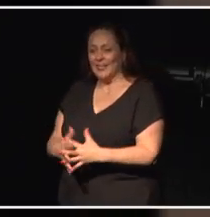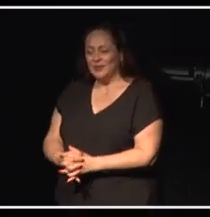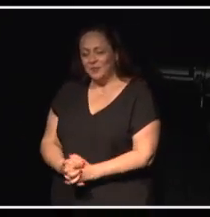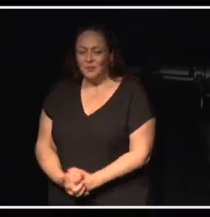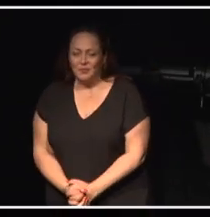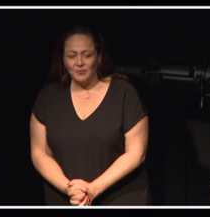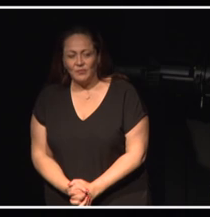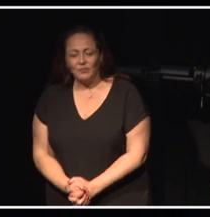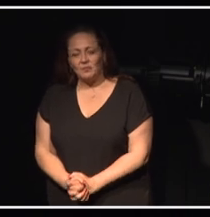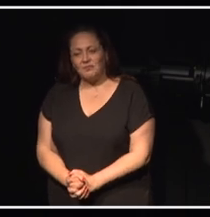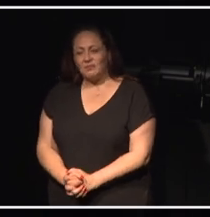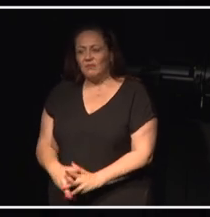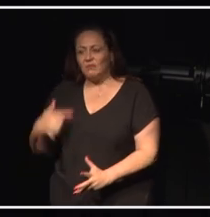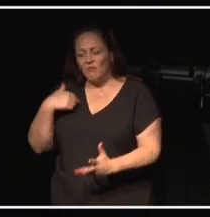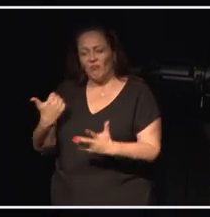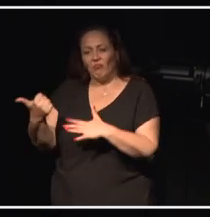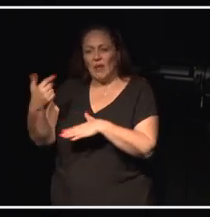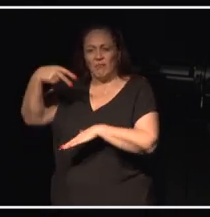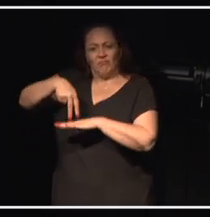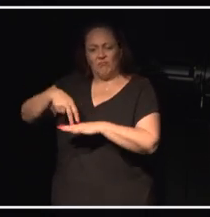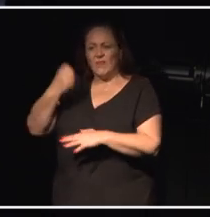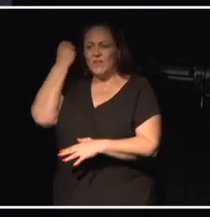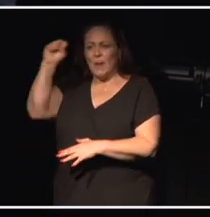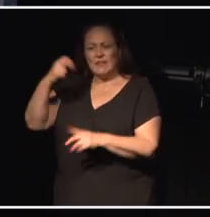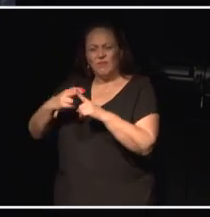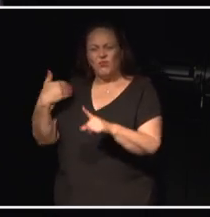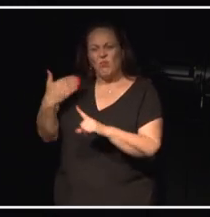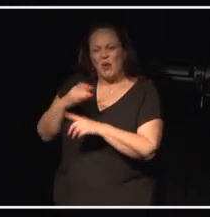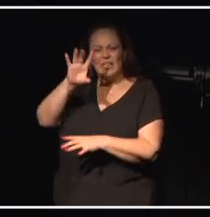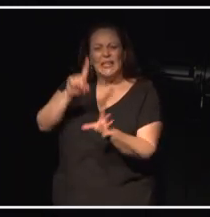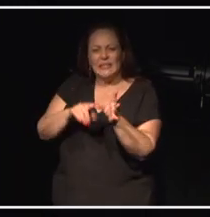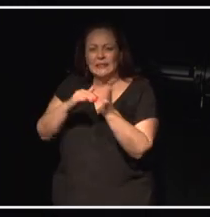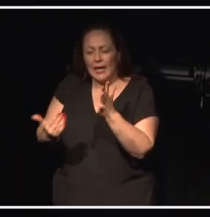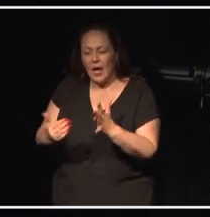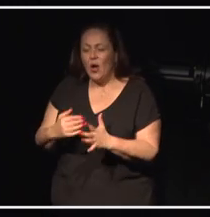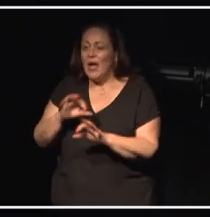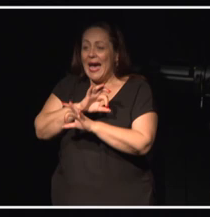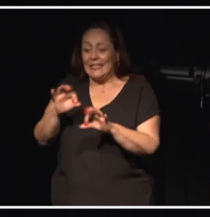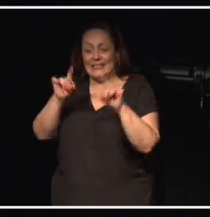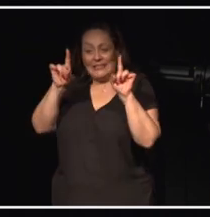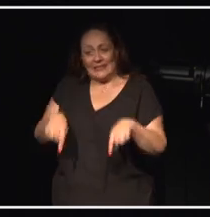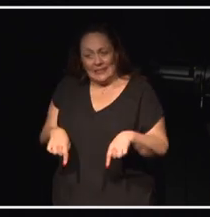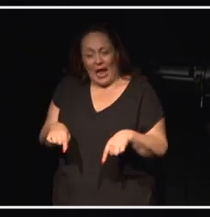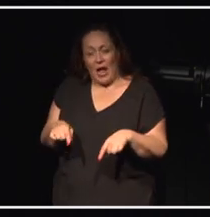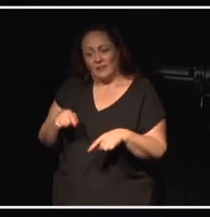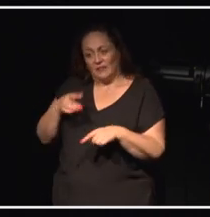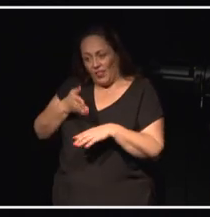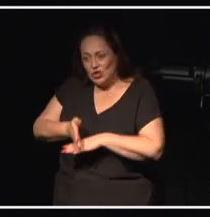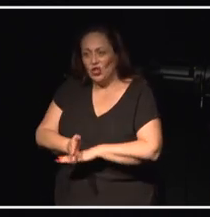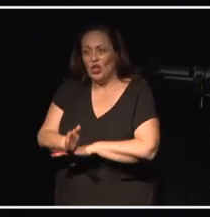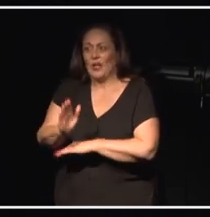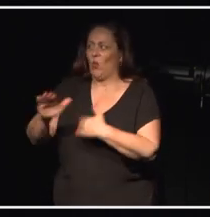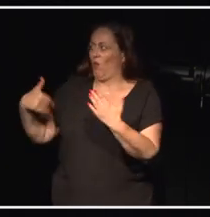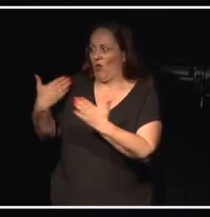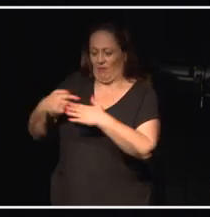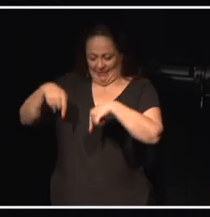feminism and actively feministing for about a decade now, and I certainly didn't begin it in the way that I have ended up now,